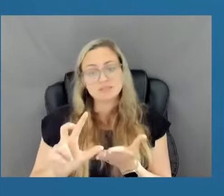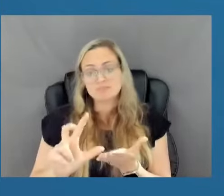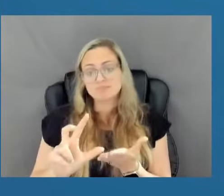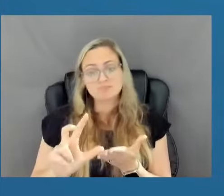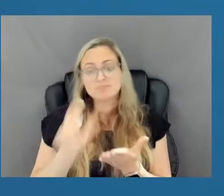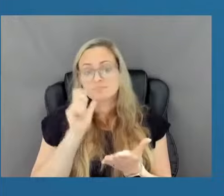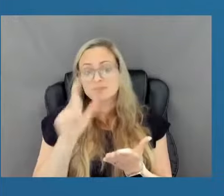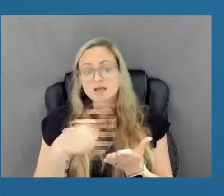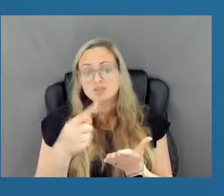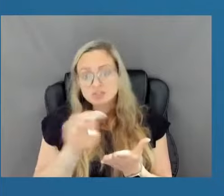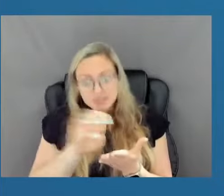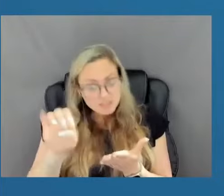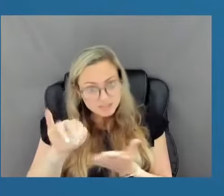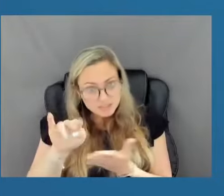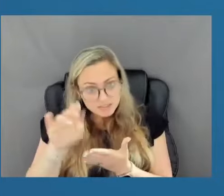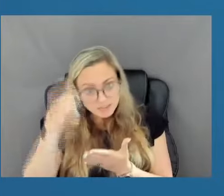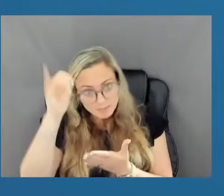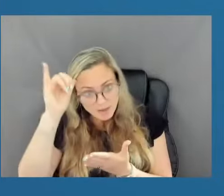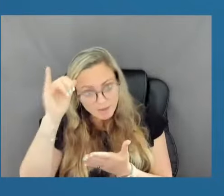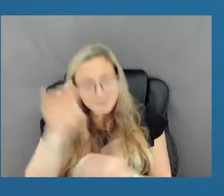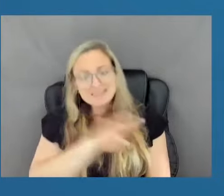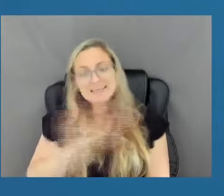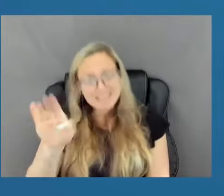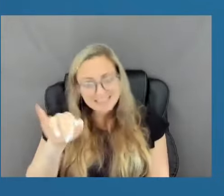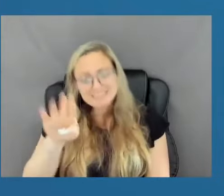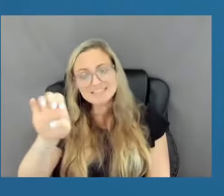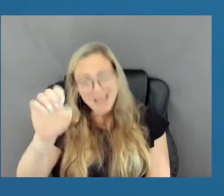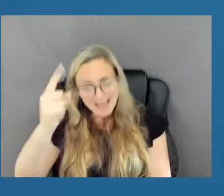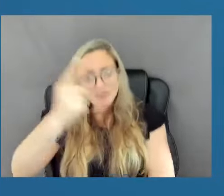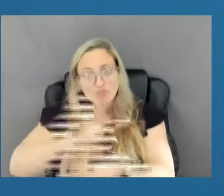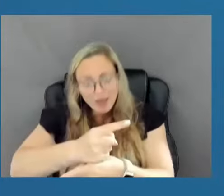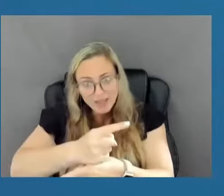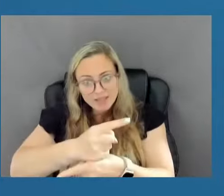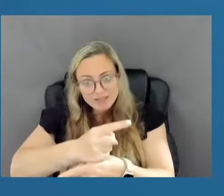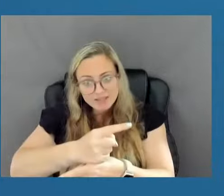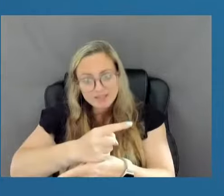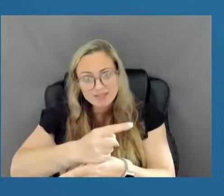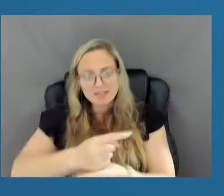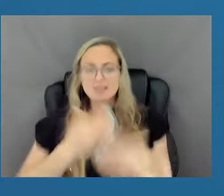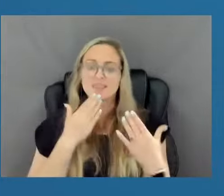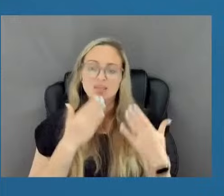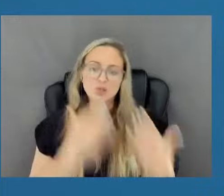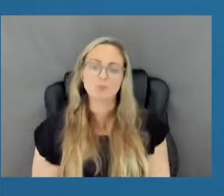East Buffalo, the East Side. I got it right? Thank you.